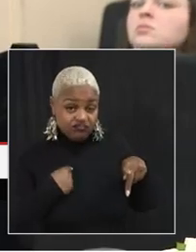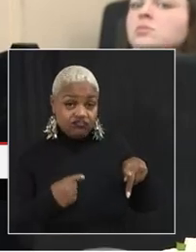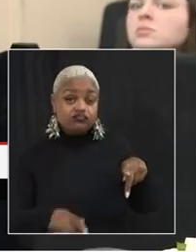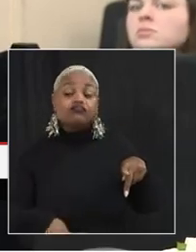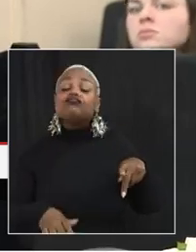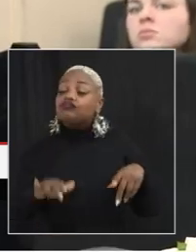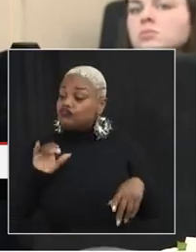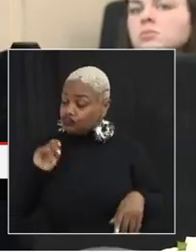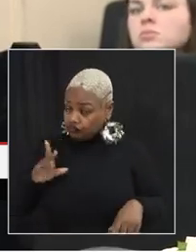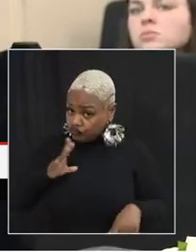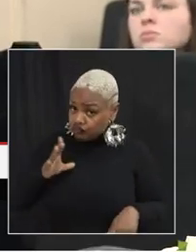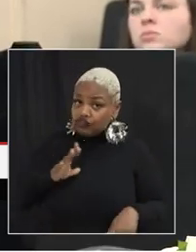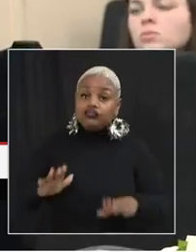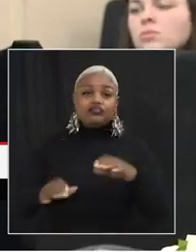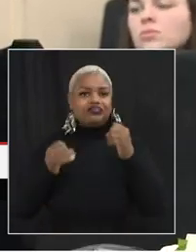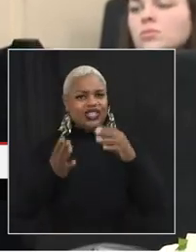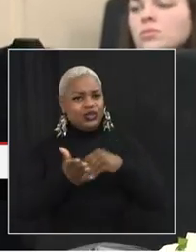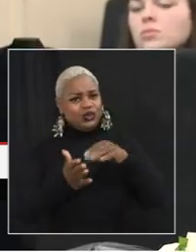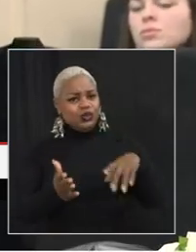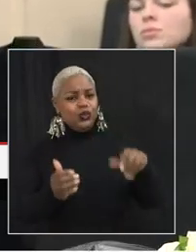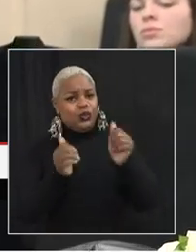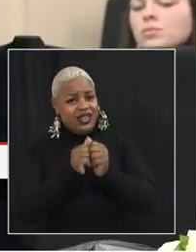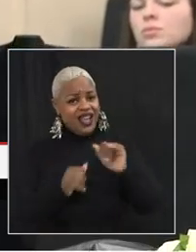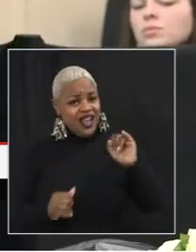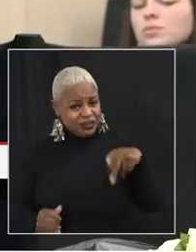with IEPs,